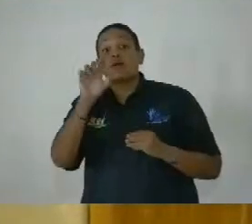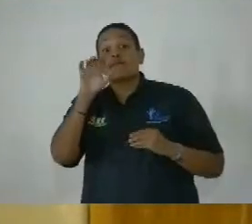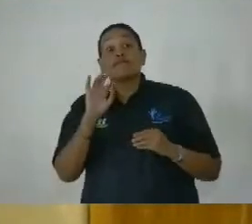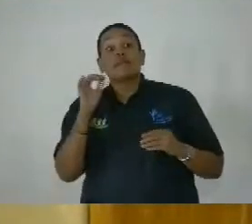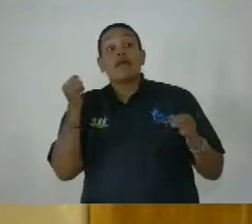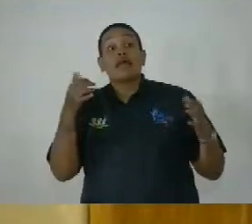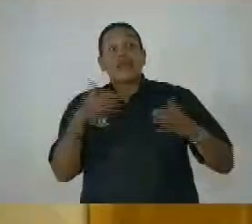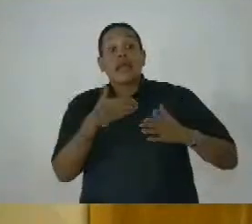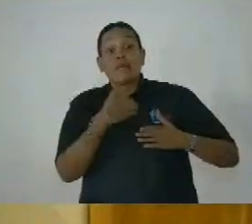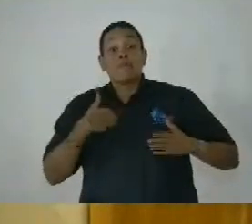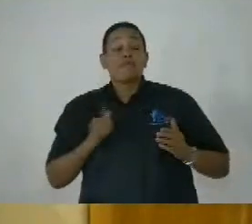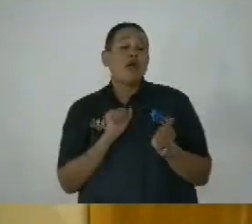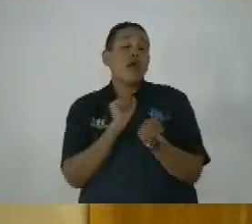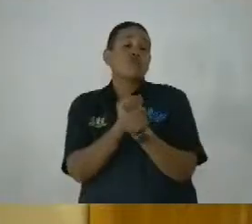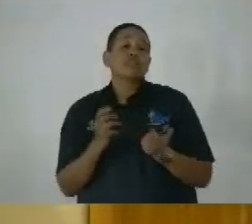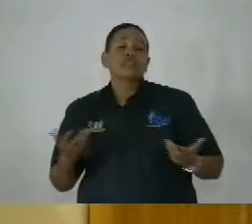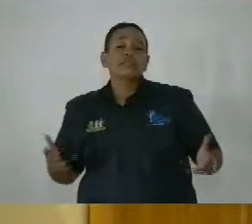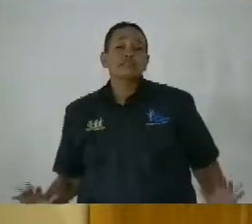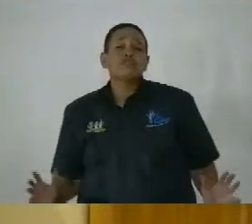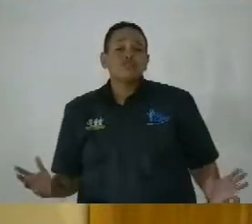159 gang members have been arrested.